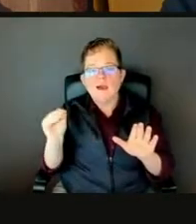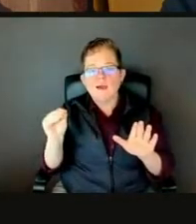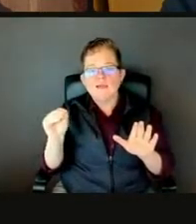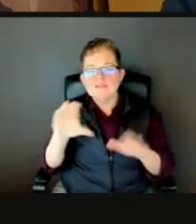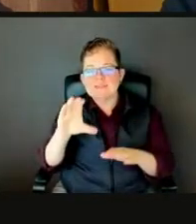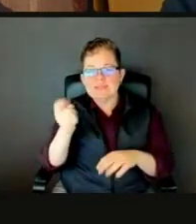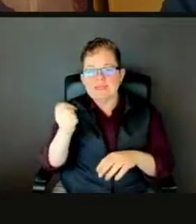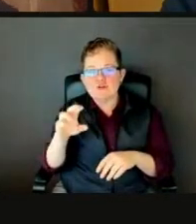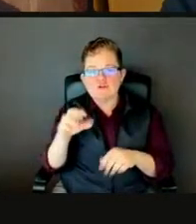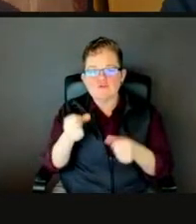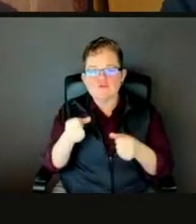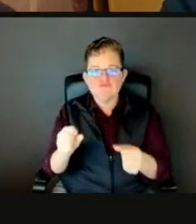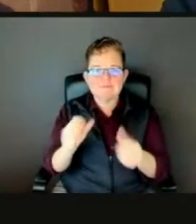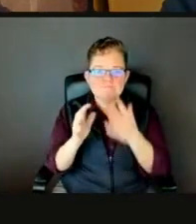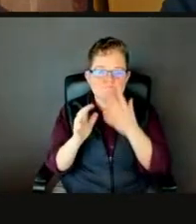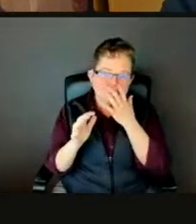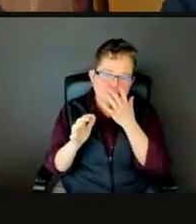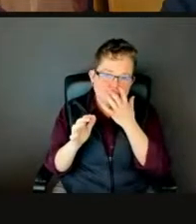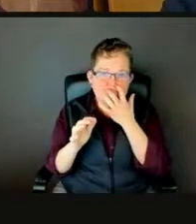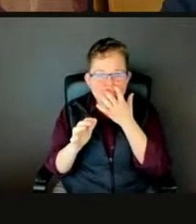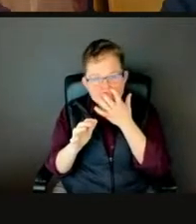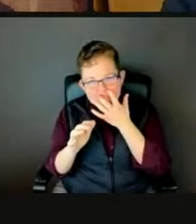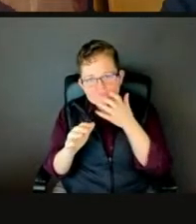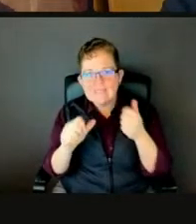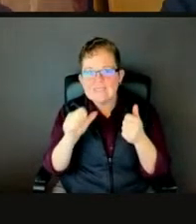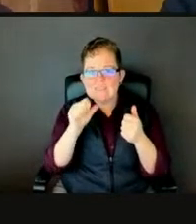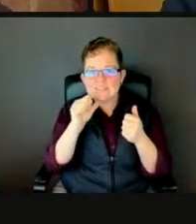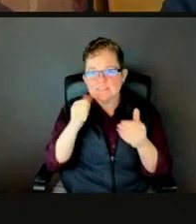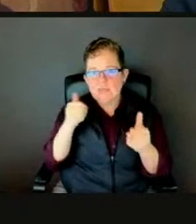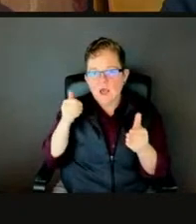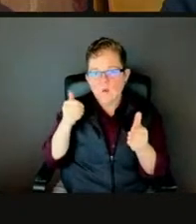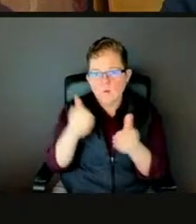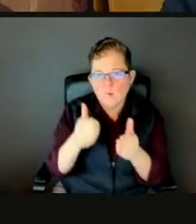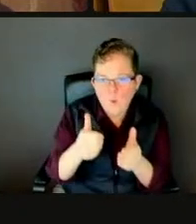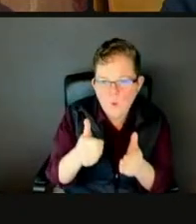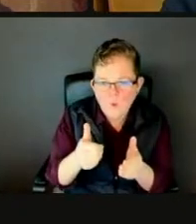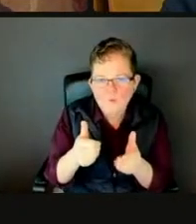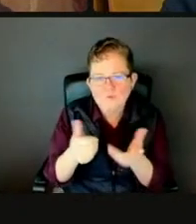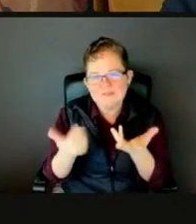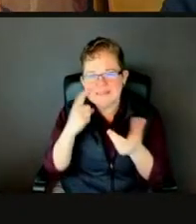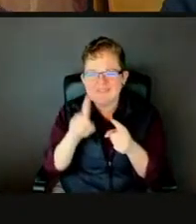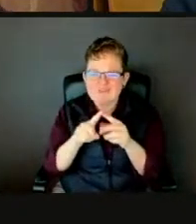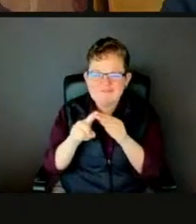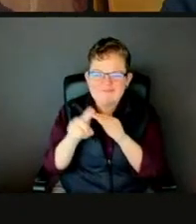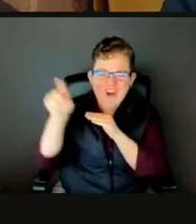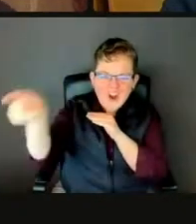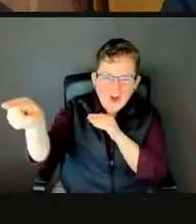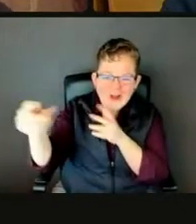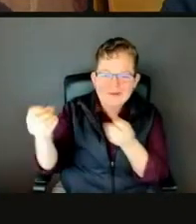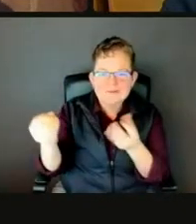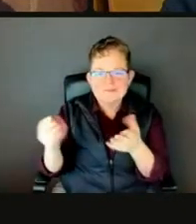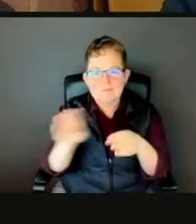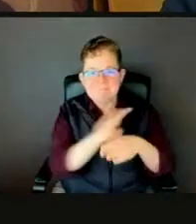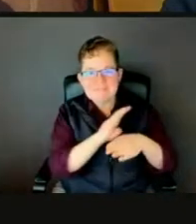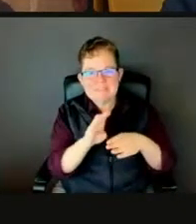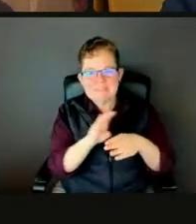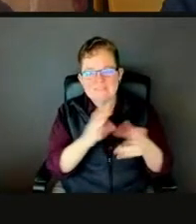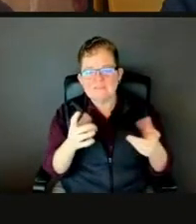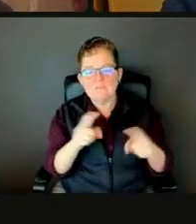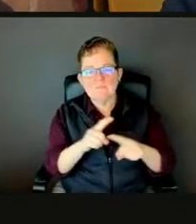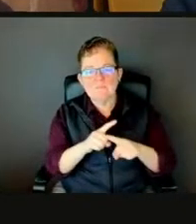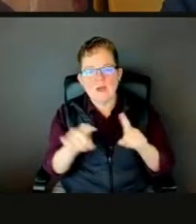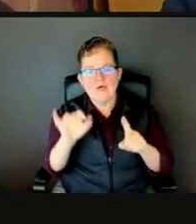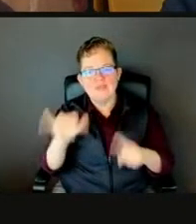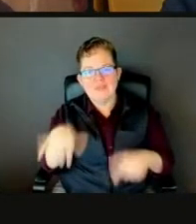Is even though it's not close to, I mean, it's sort of out there, you know, in a sort of business section, but that